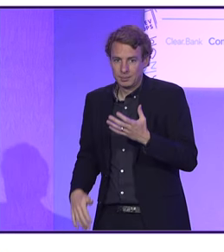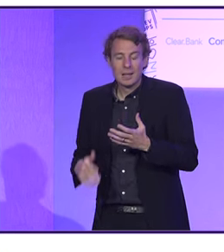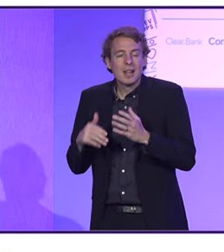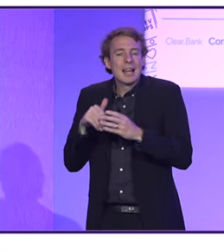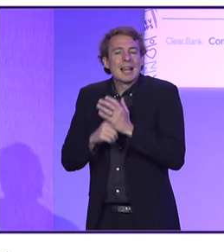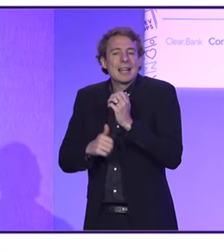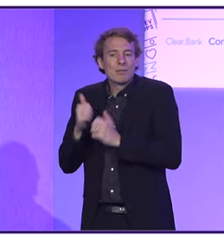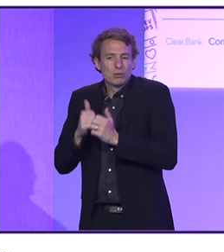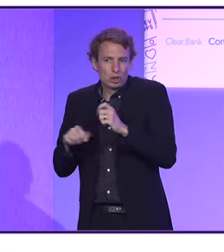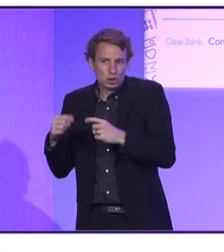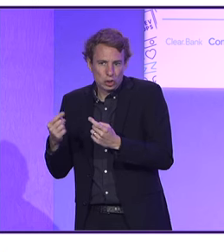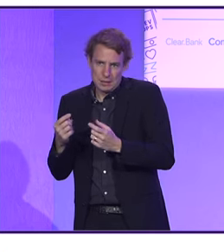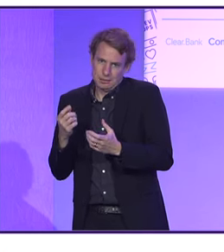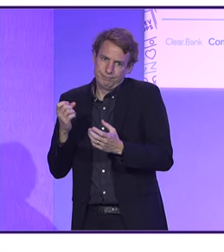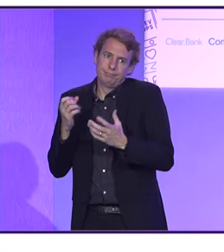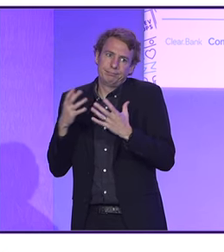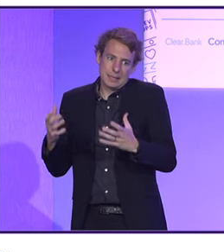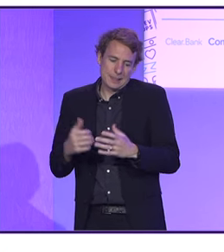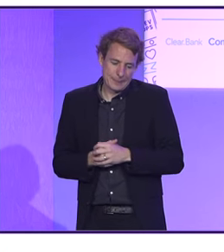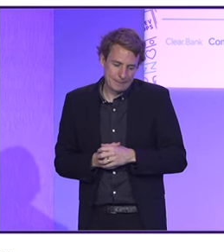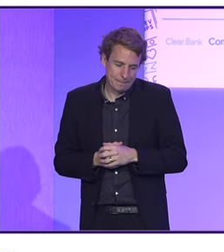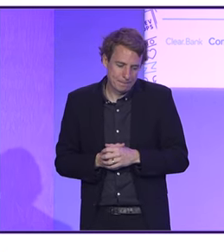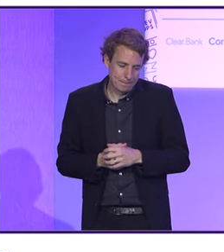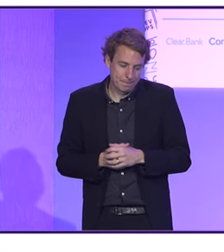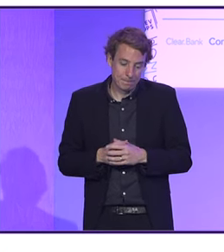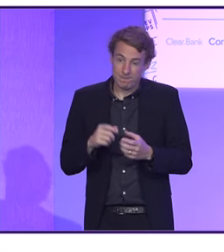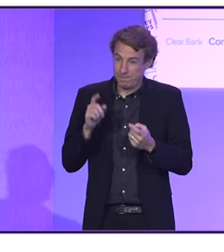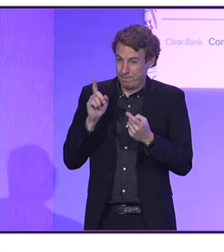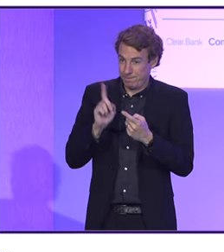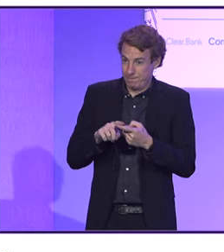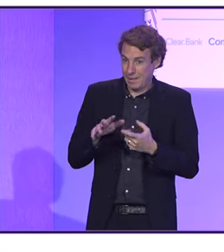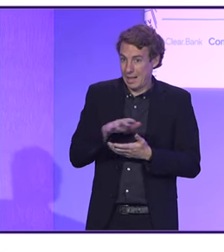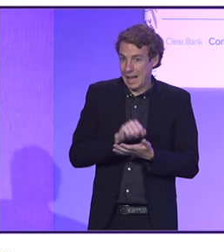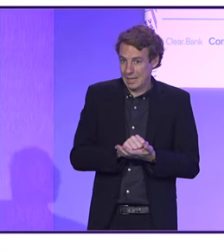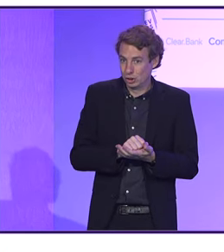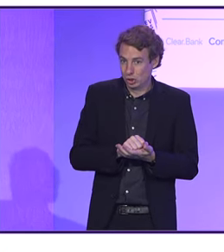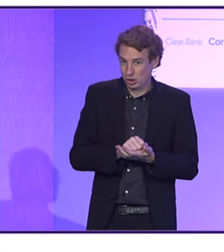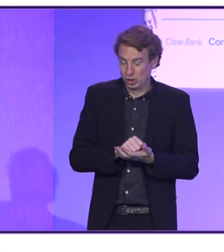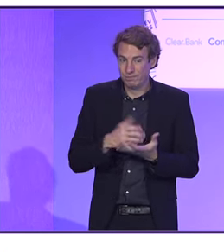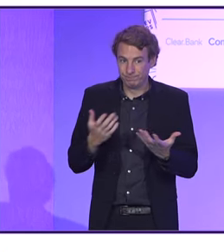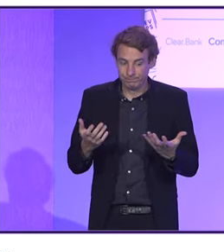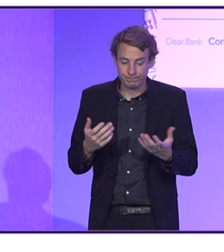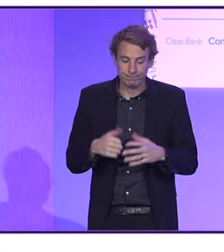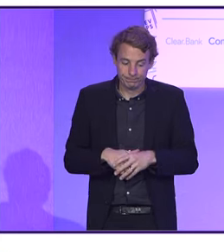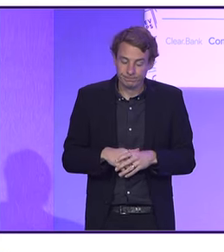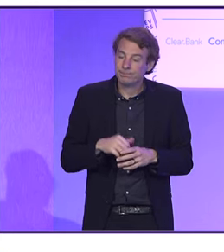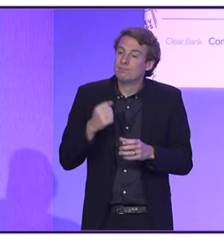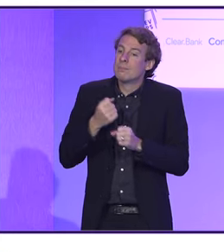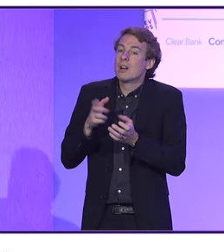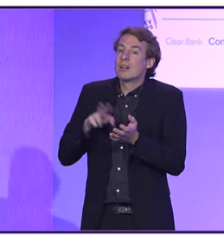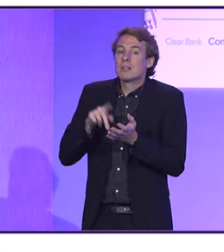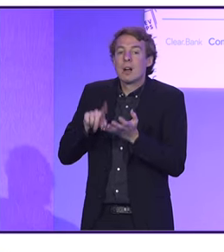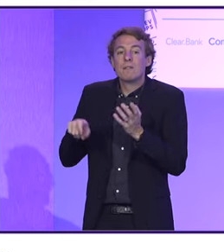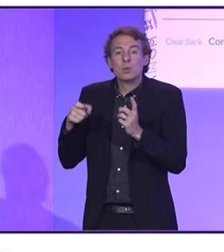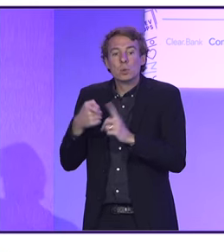few notable complexities that we had. First is caching. GovUK is mostly static content. What